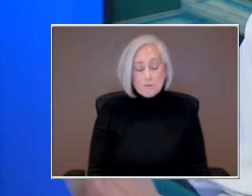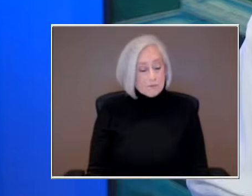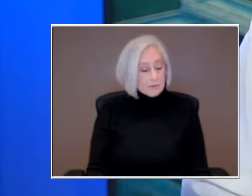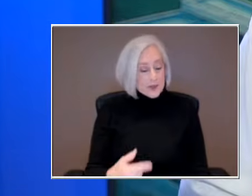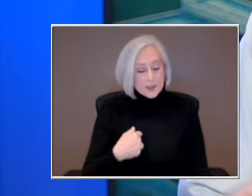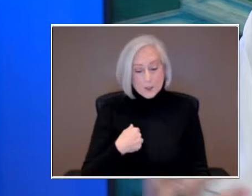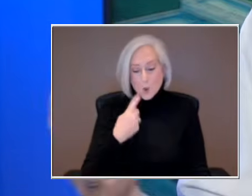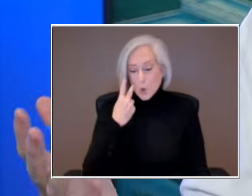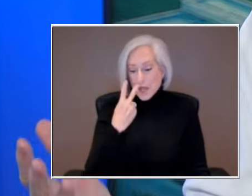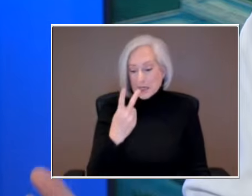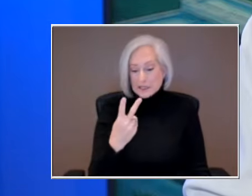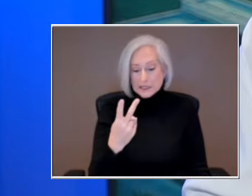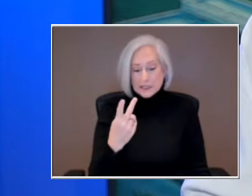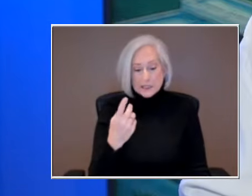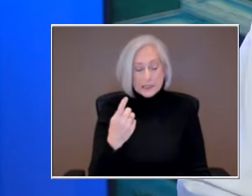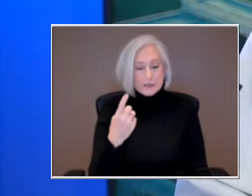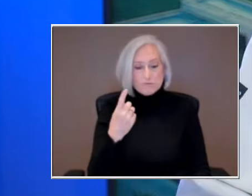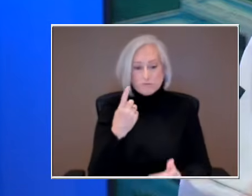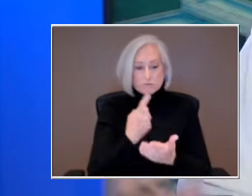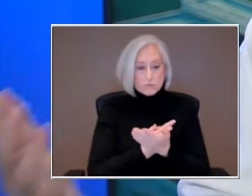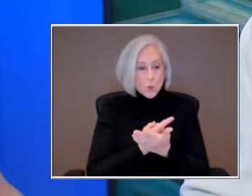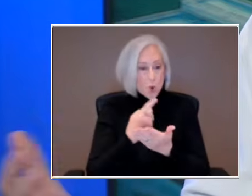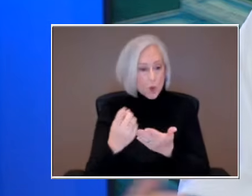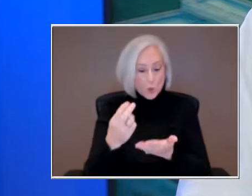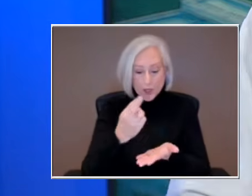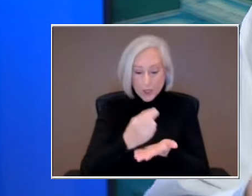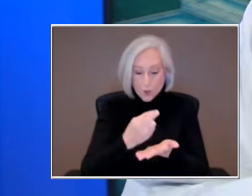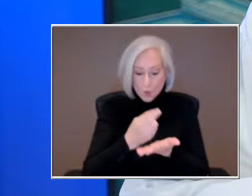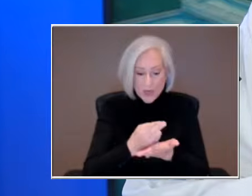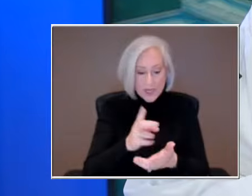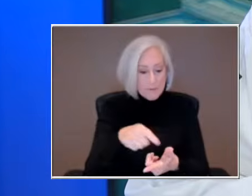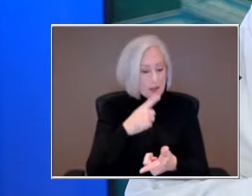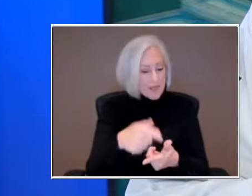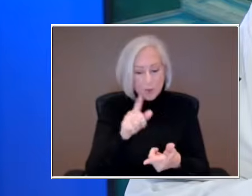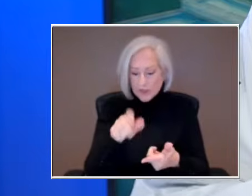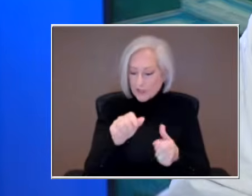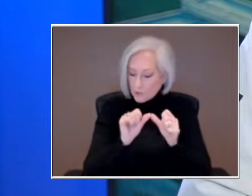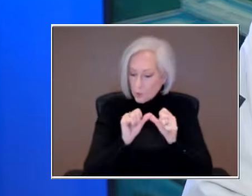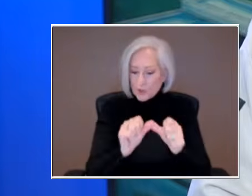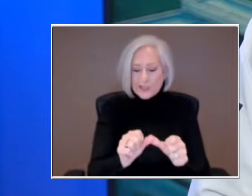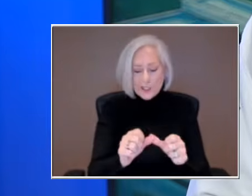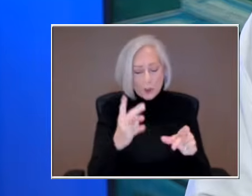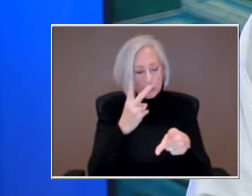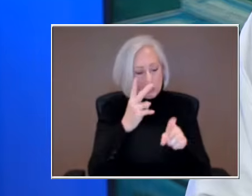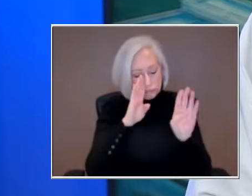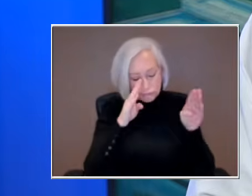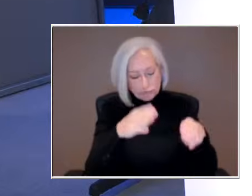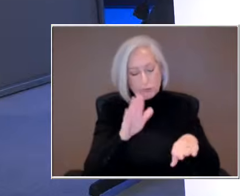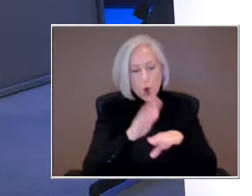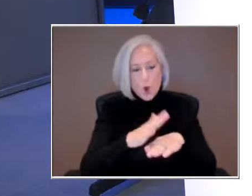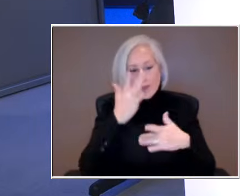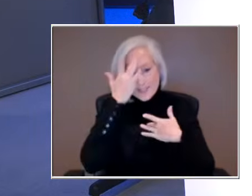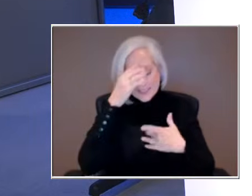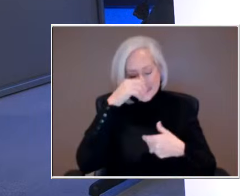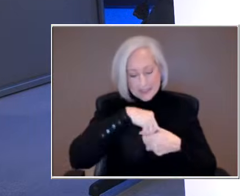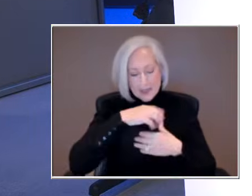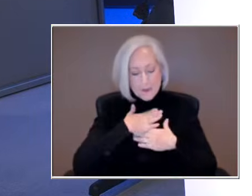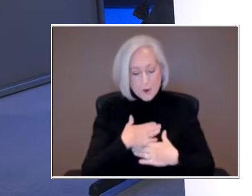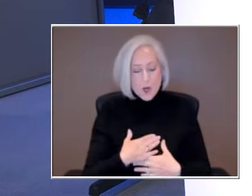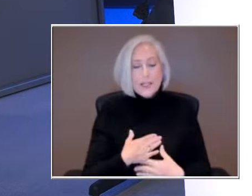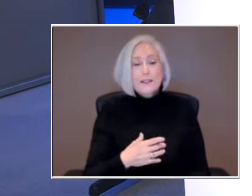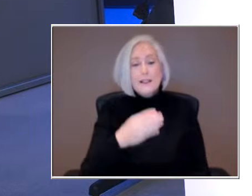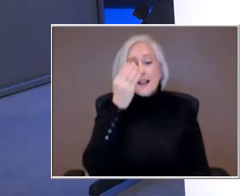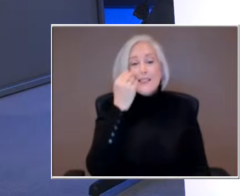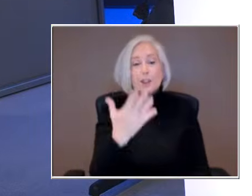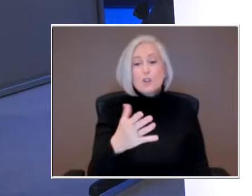week of, rehab, and then we got to move on. We've got to take care of the disease that's elsewhere in the body. And we should tell our viewers, Dr. Shamoon